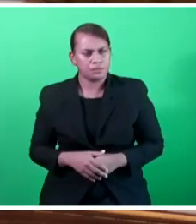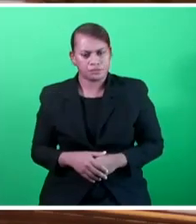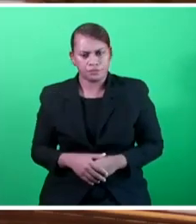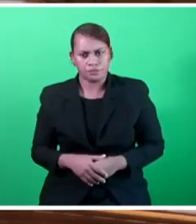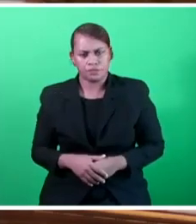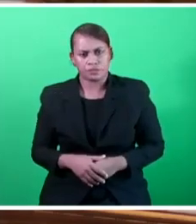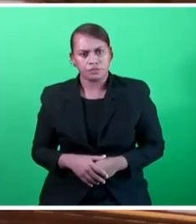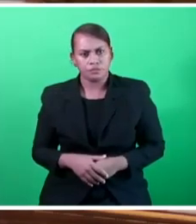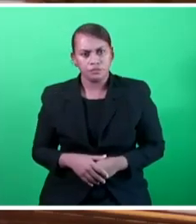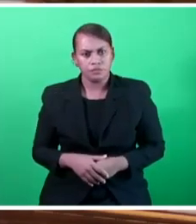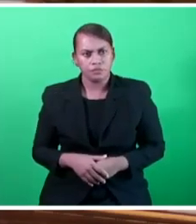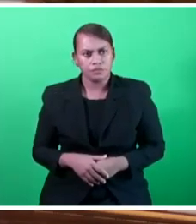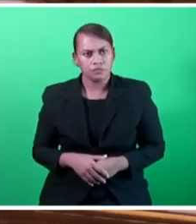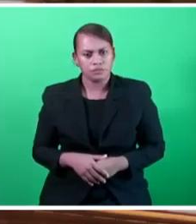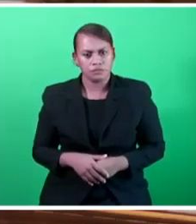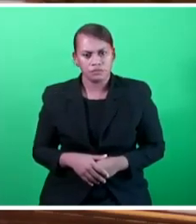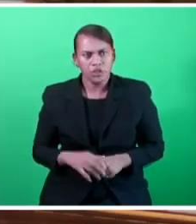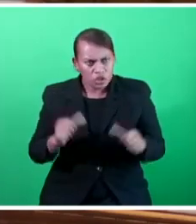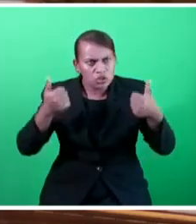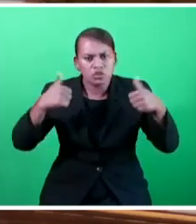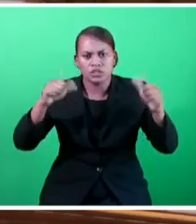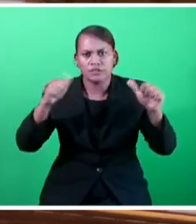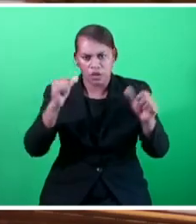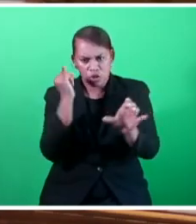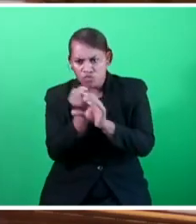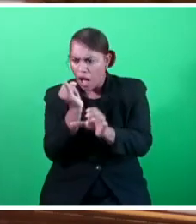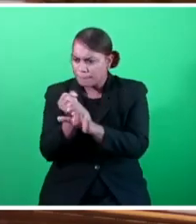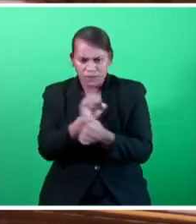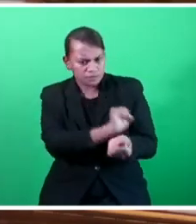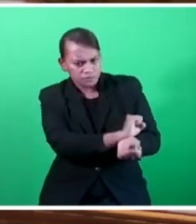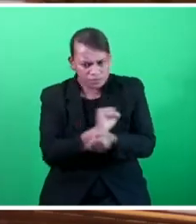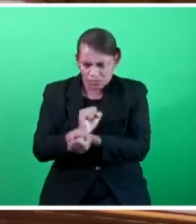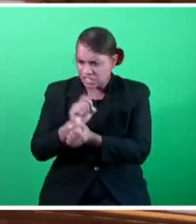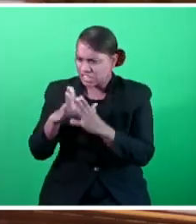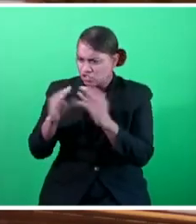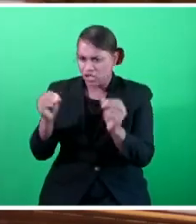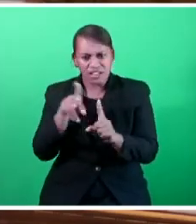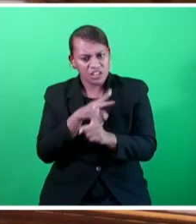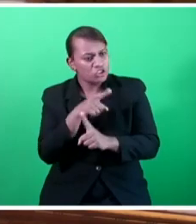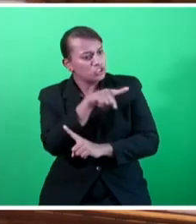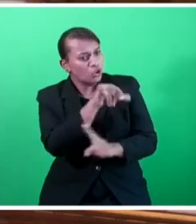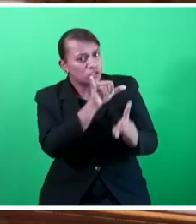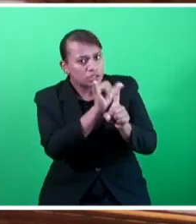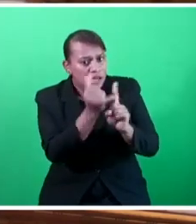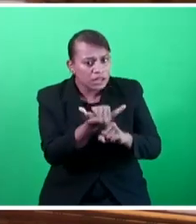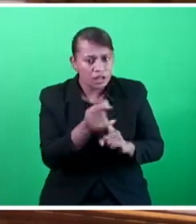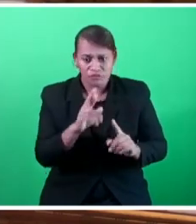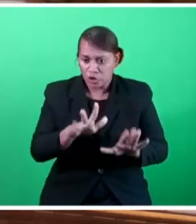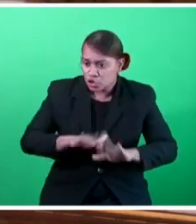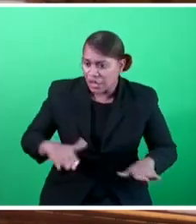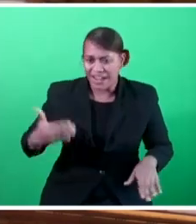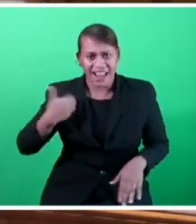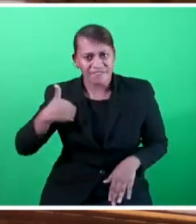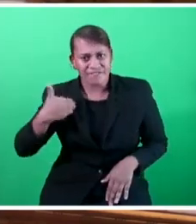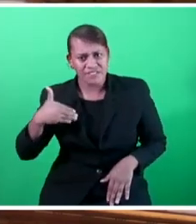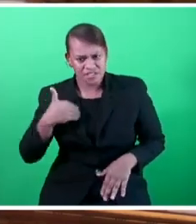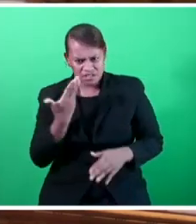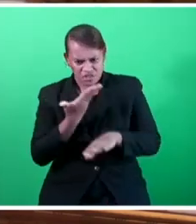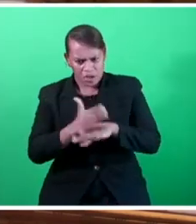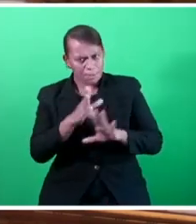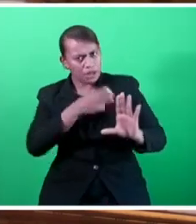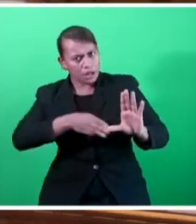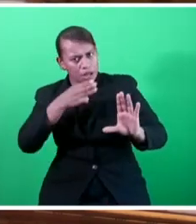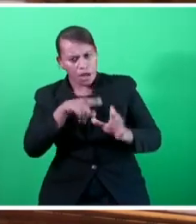this regard. The society that our children live in includes the rise of new media in which objectifying and